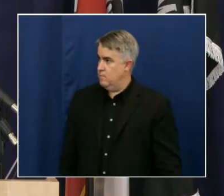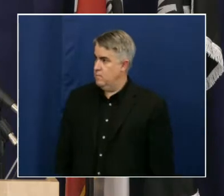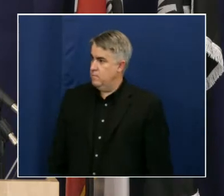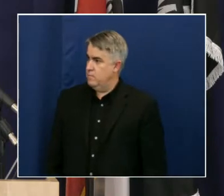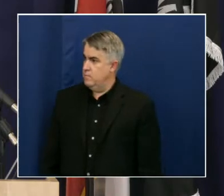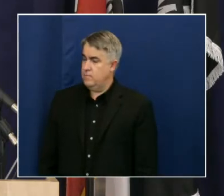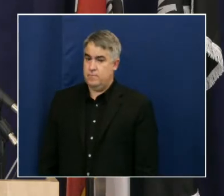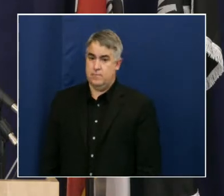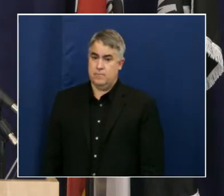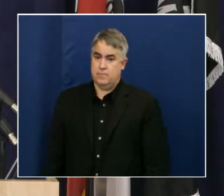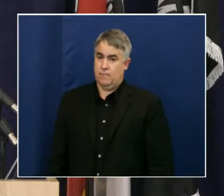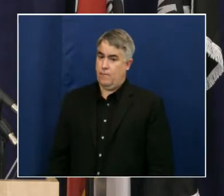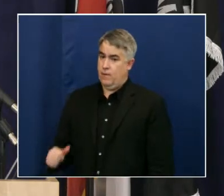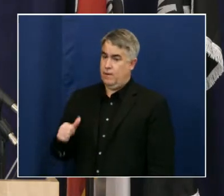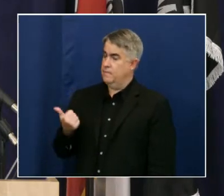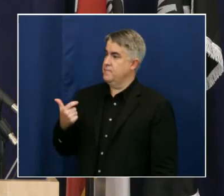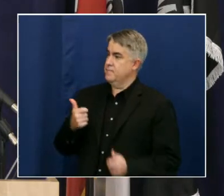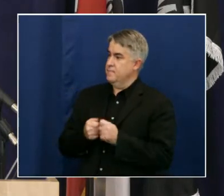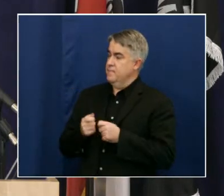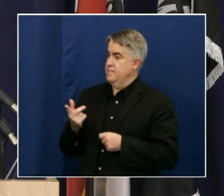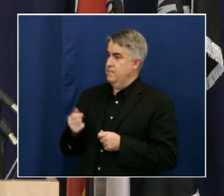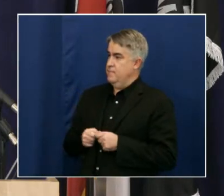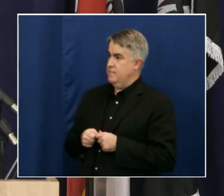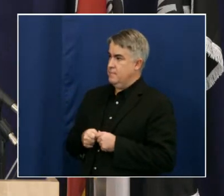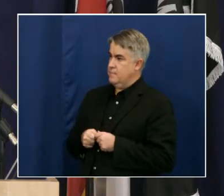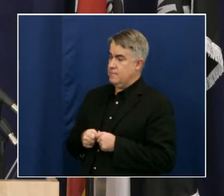Go to our next text question.